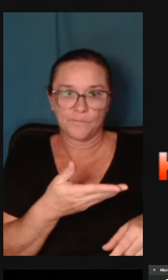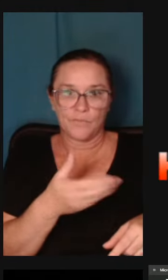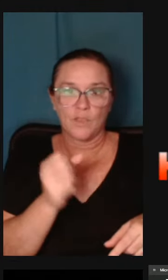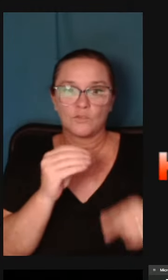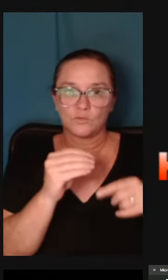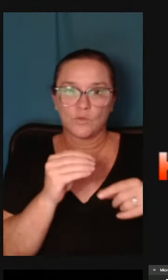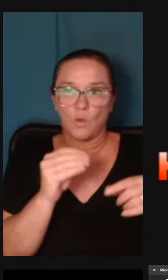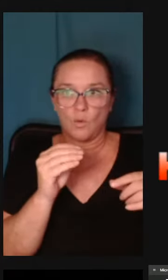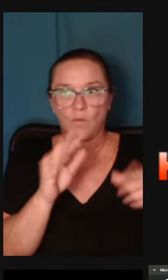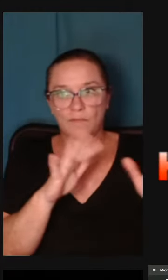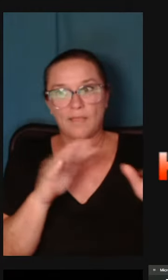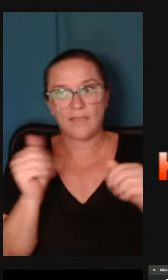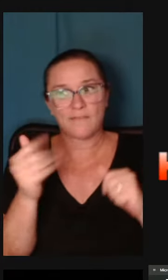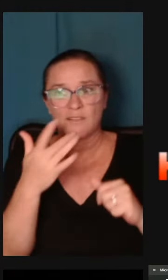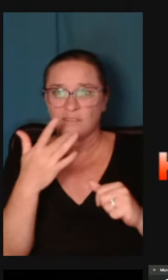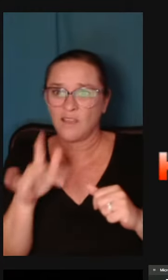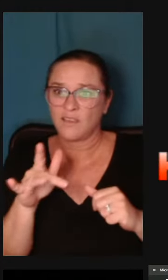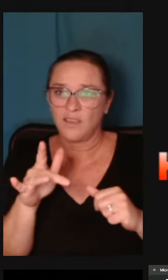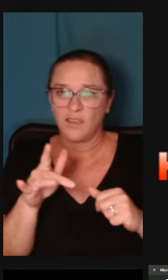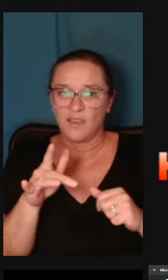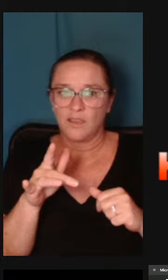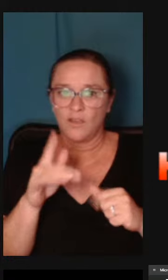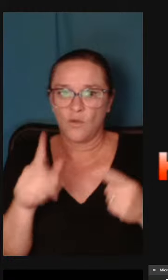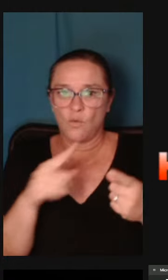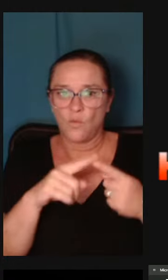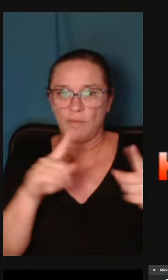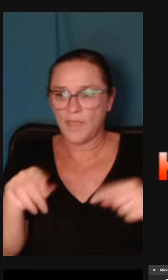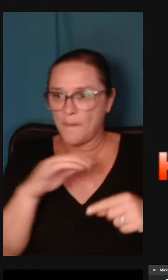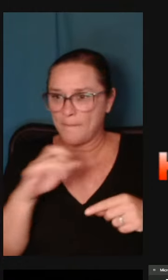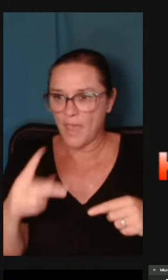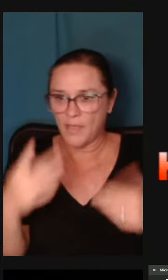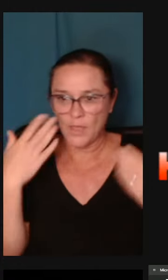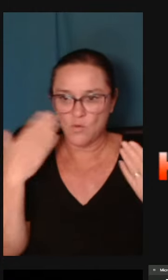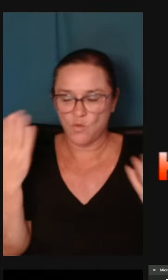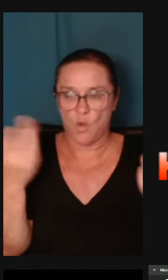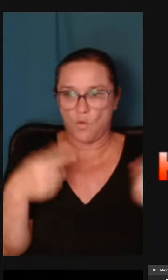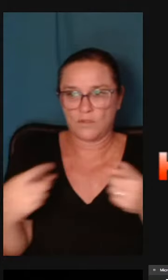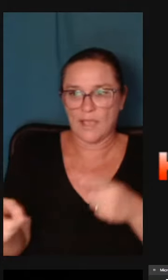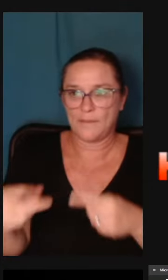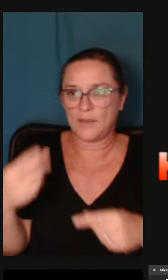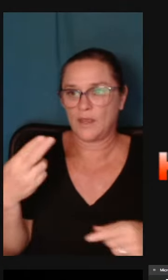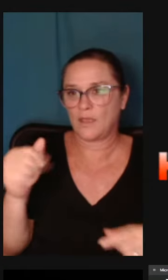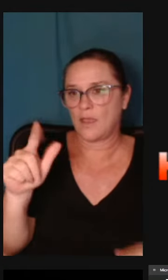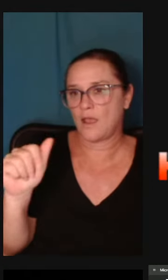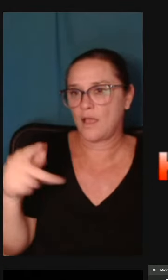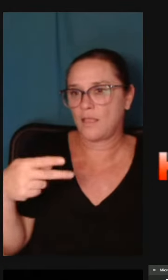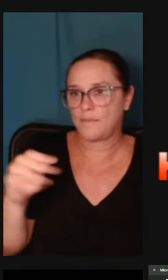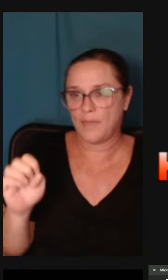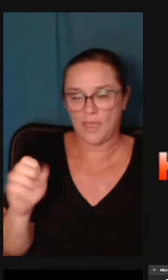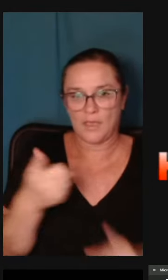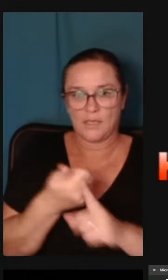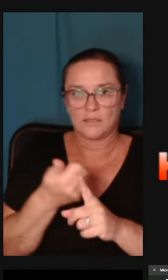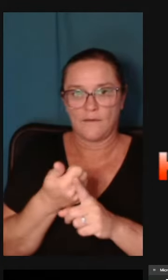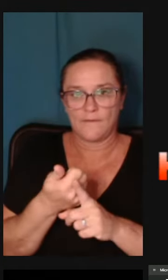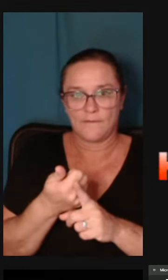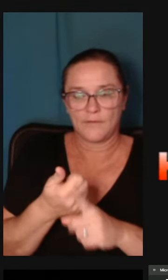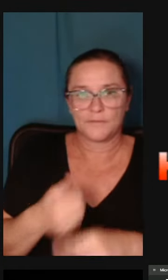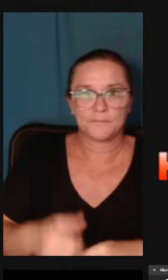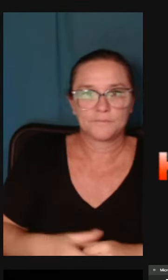got lucky. But when they come back, they don't really know what has happened at Halape itself right there.